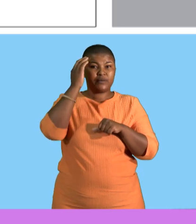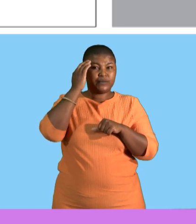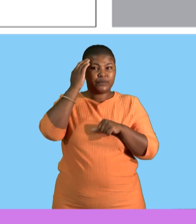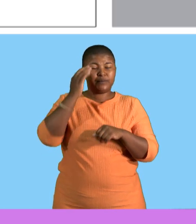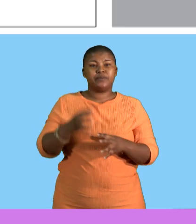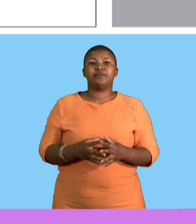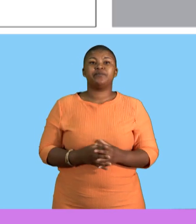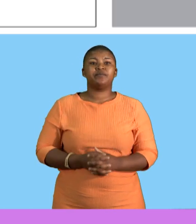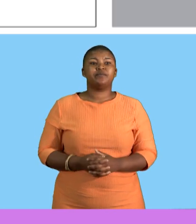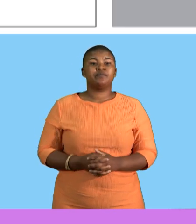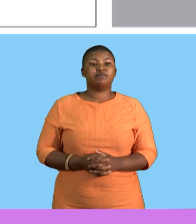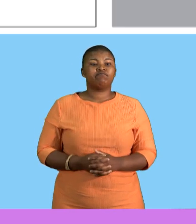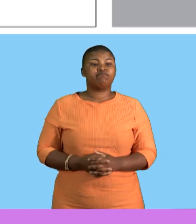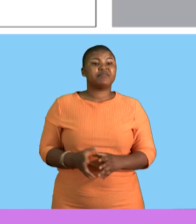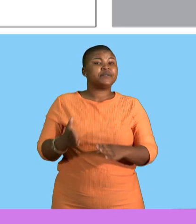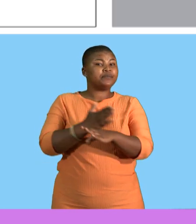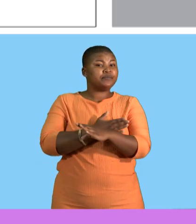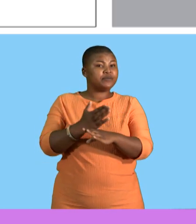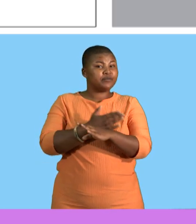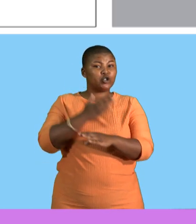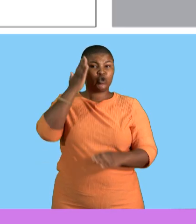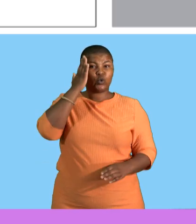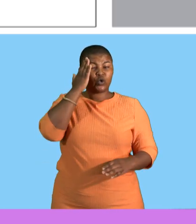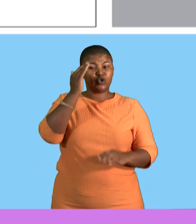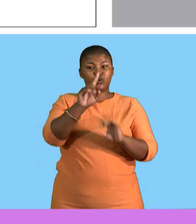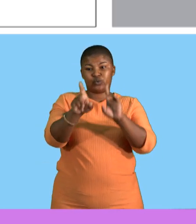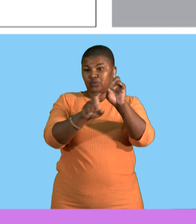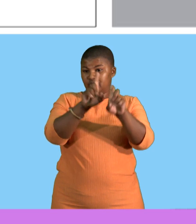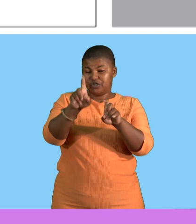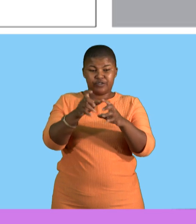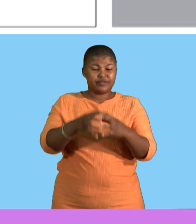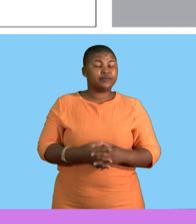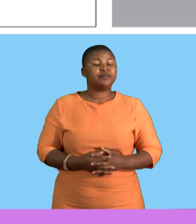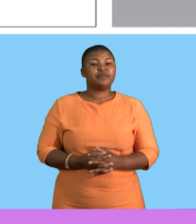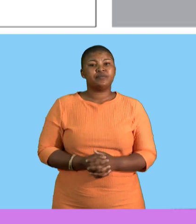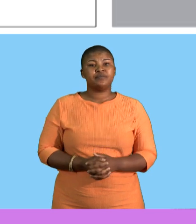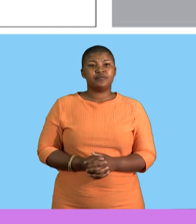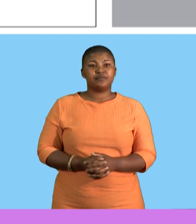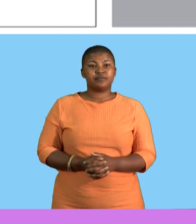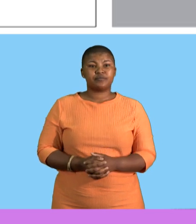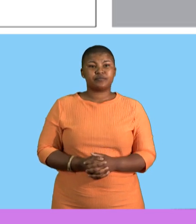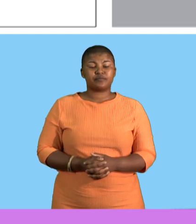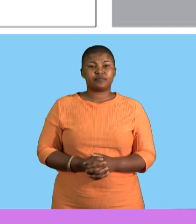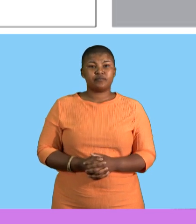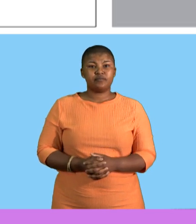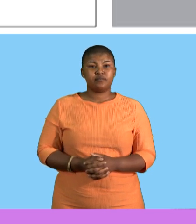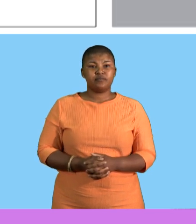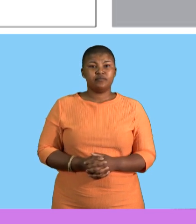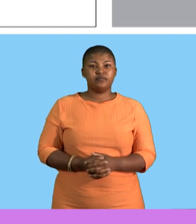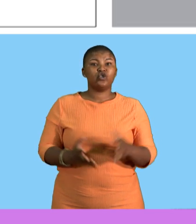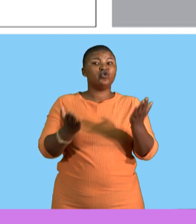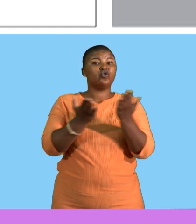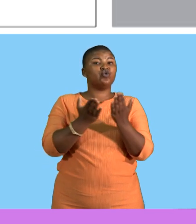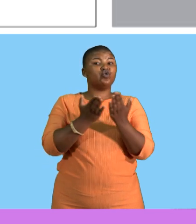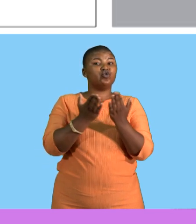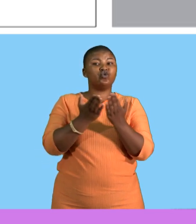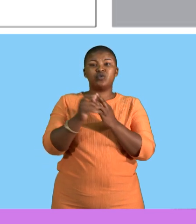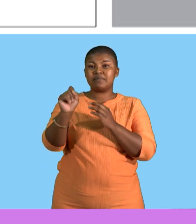Let's look at some pre-knowledge questions to get us started. Question 1. Study the school map